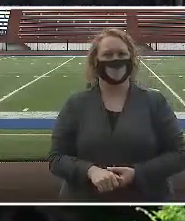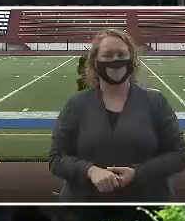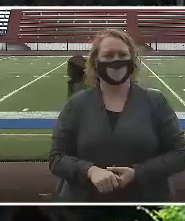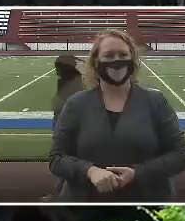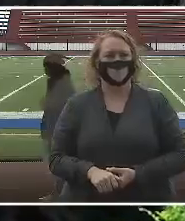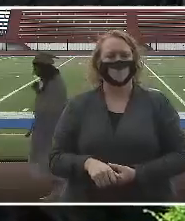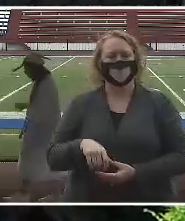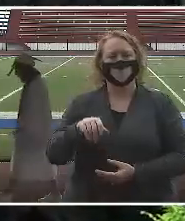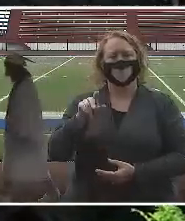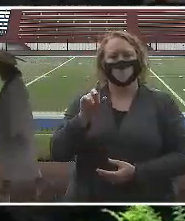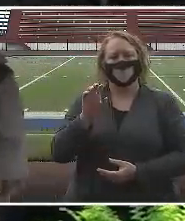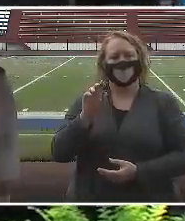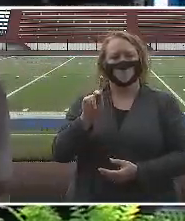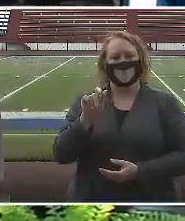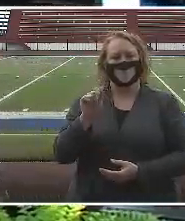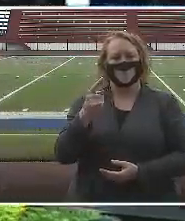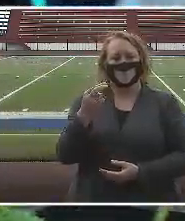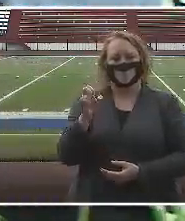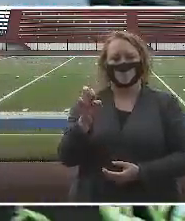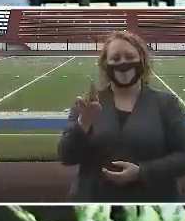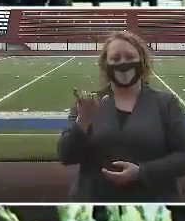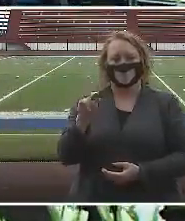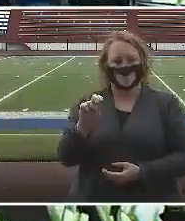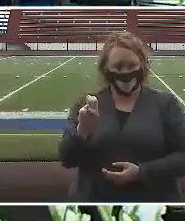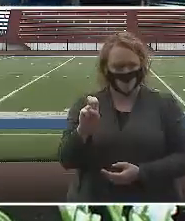Catherine Overmeyer.